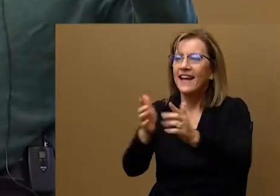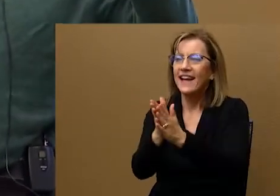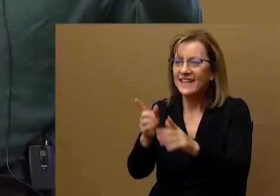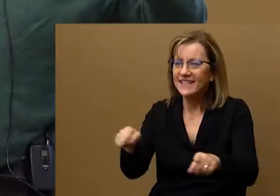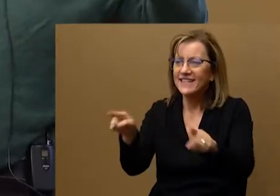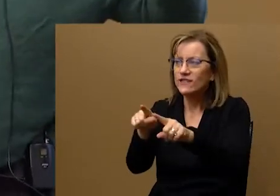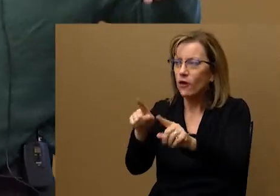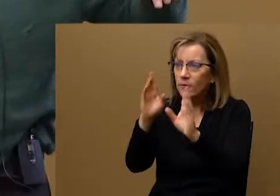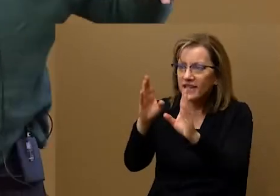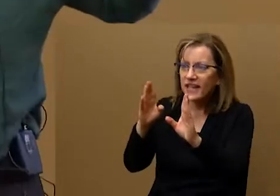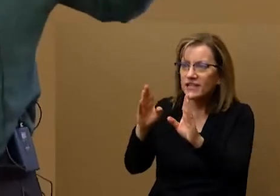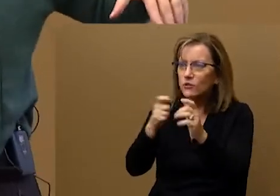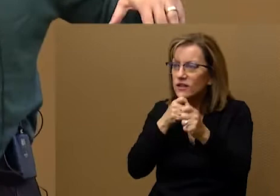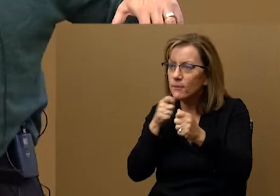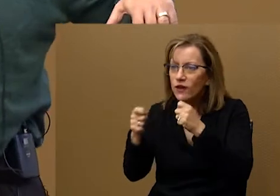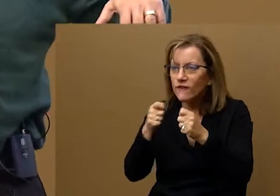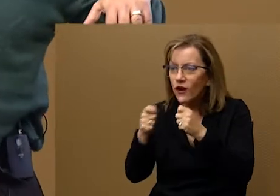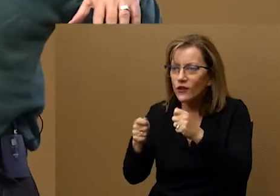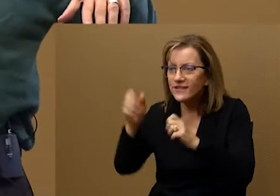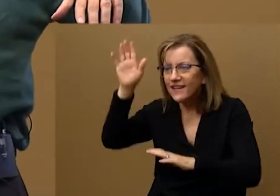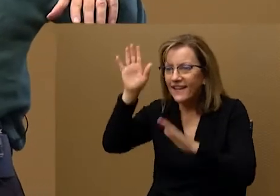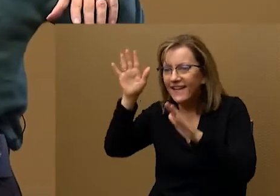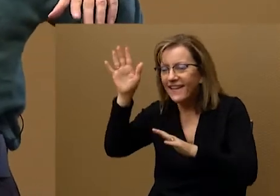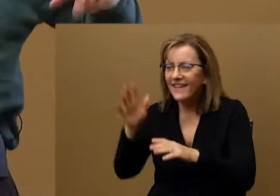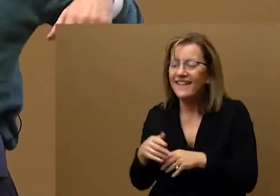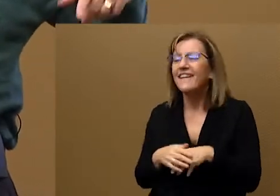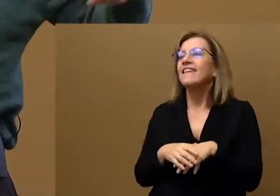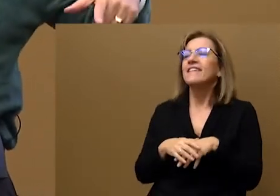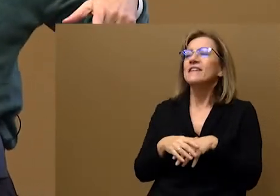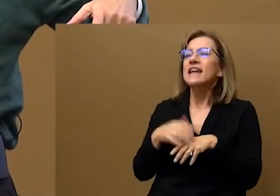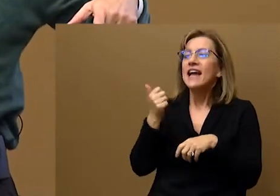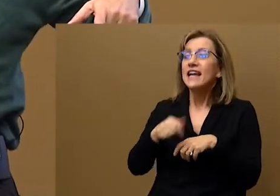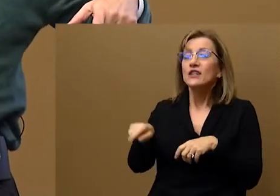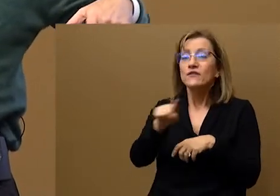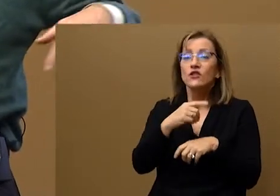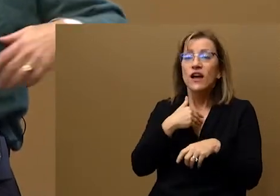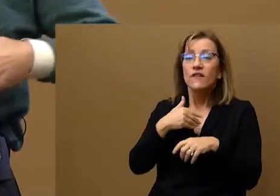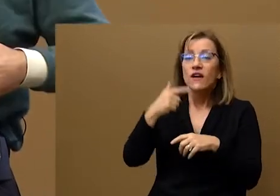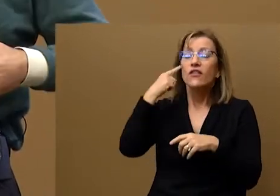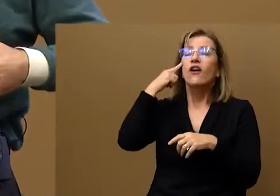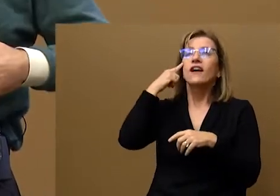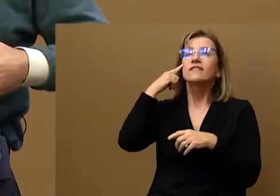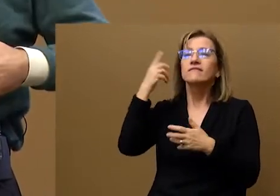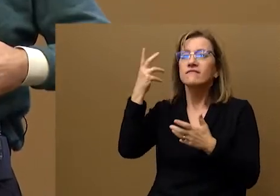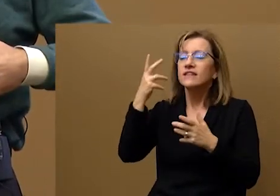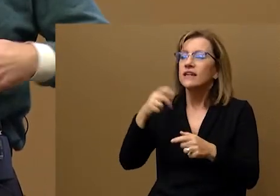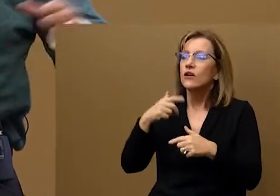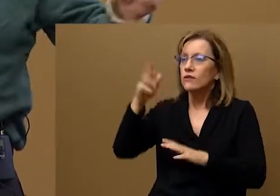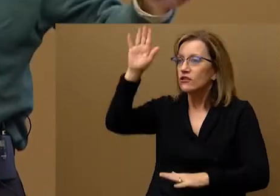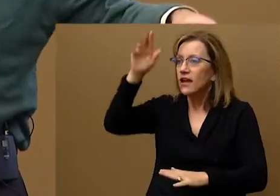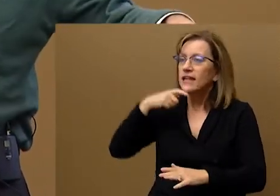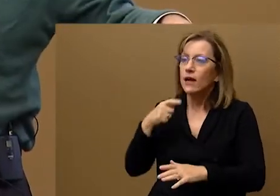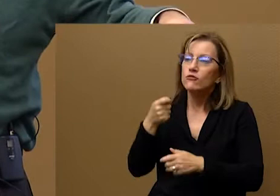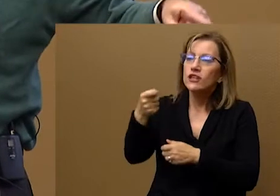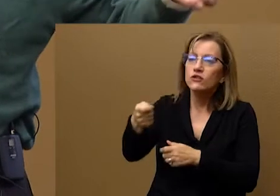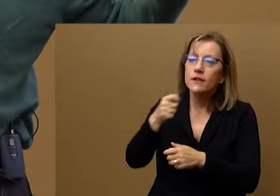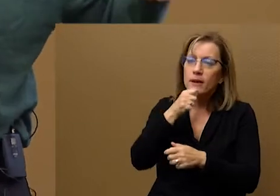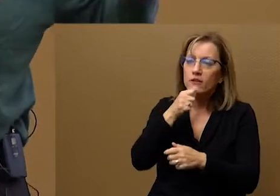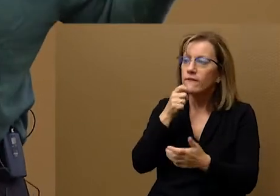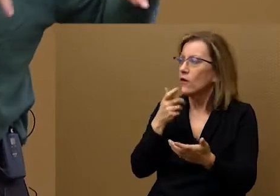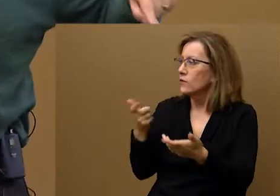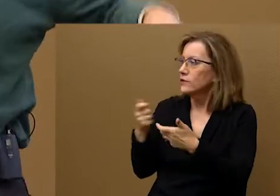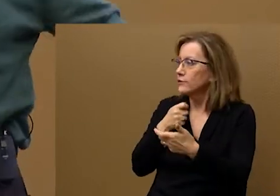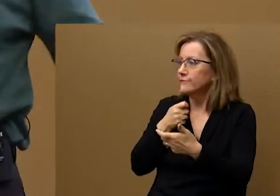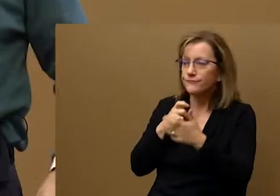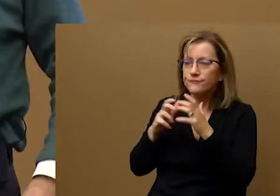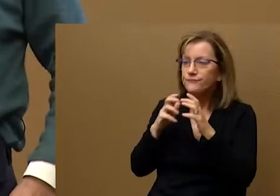the audience, so we got to just pay attention. Anyone have thoughts on that? If you would raise your hand, and then I'll have to bring the mic to you and make sure